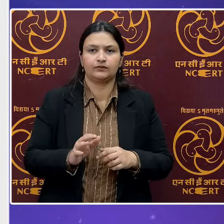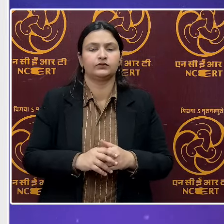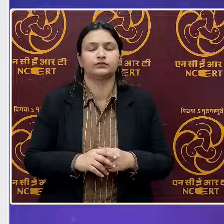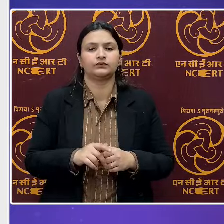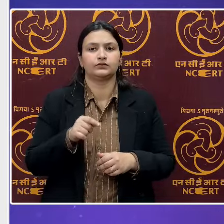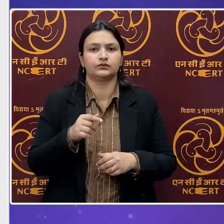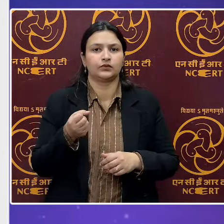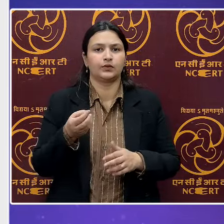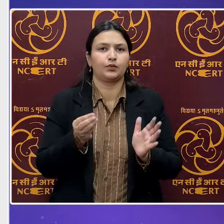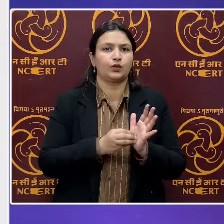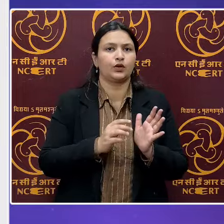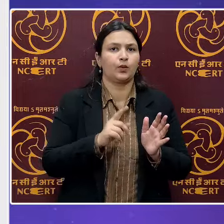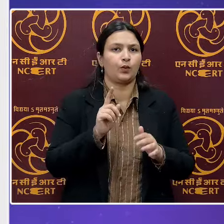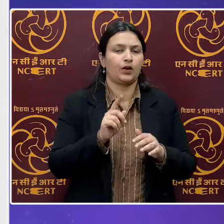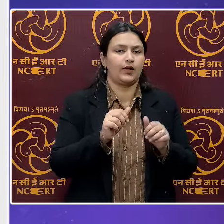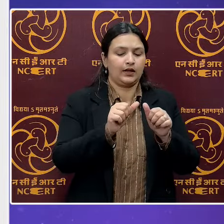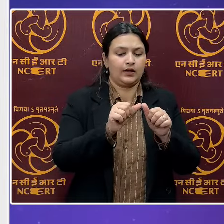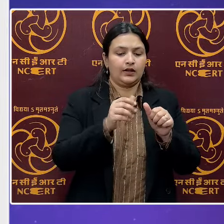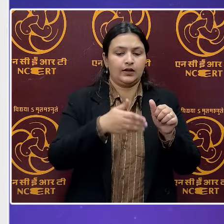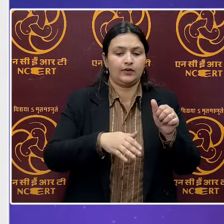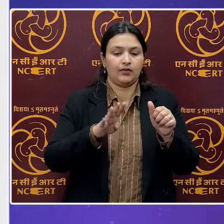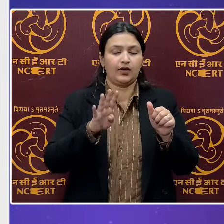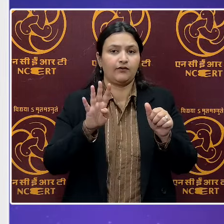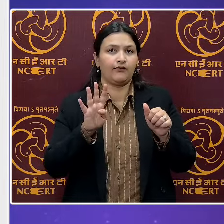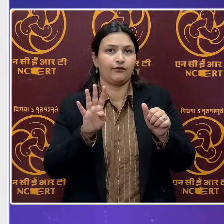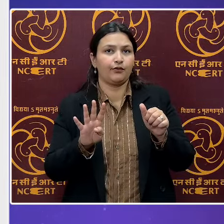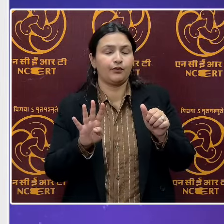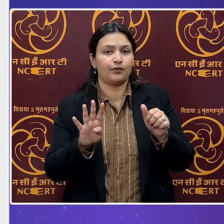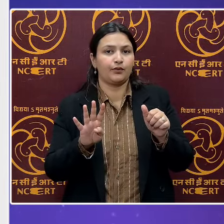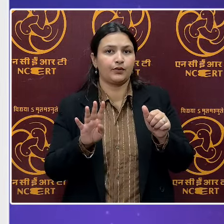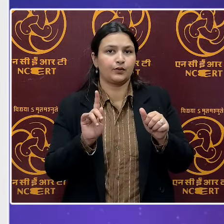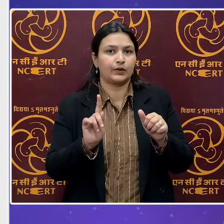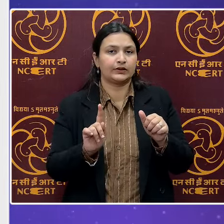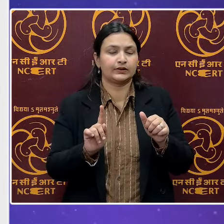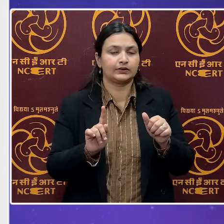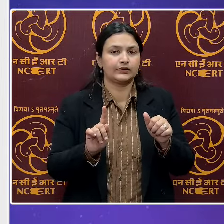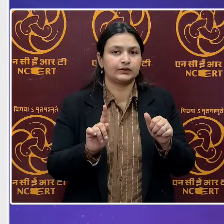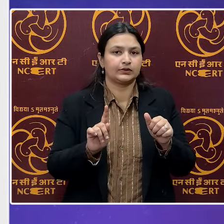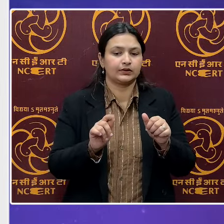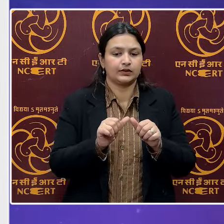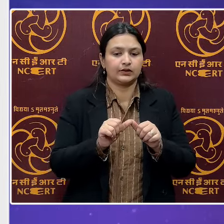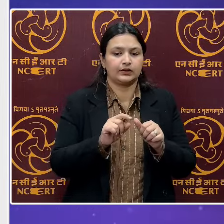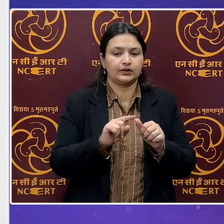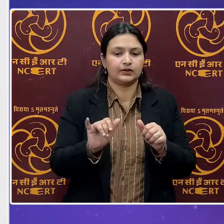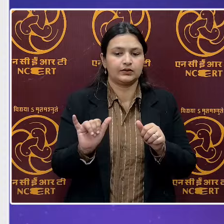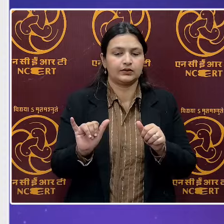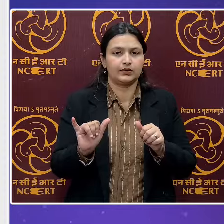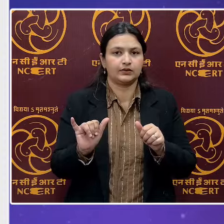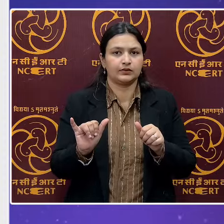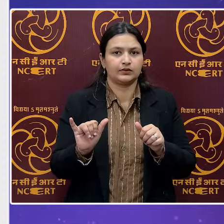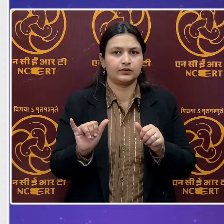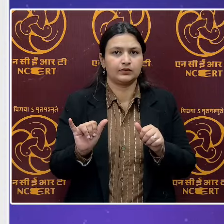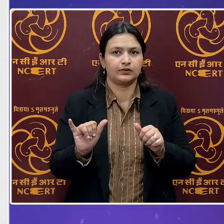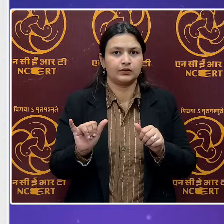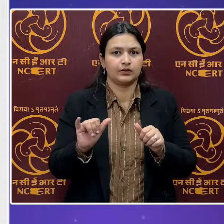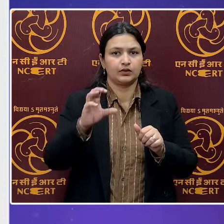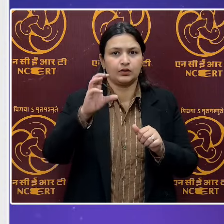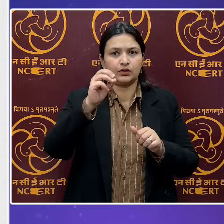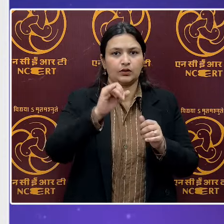1. So a cos pi by 4 is 1. So you get a is equal to cos